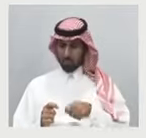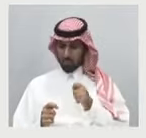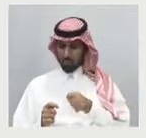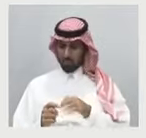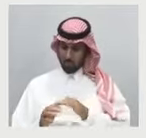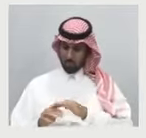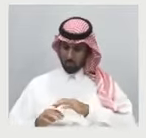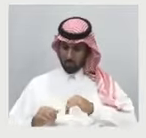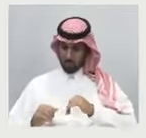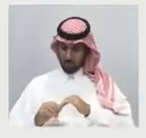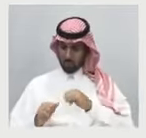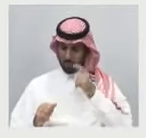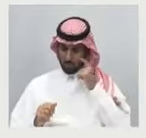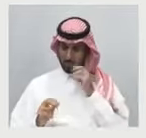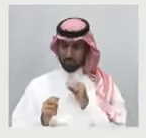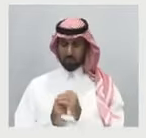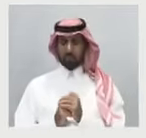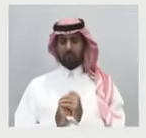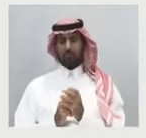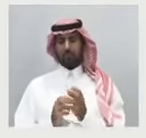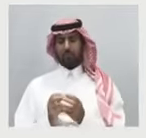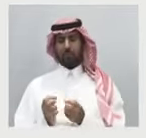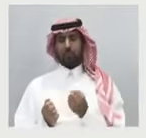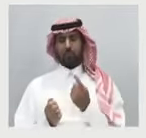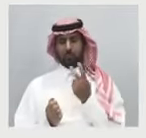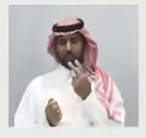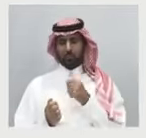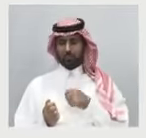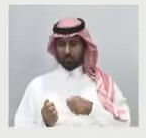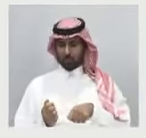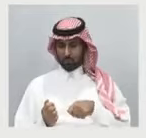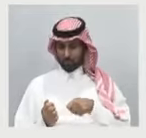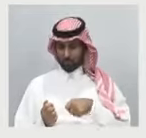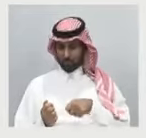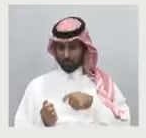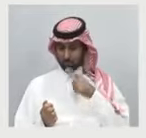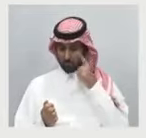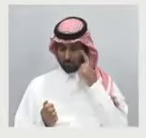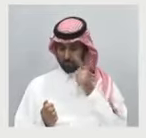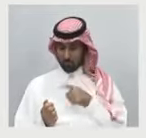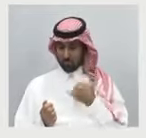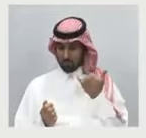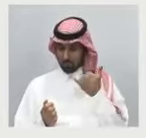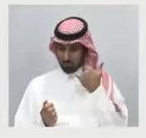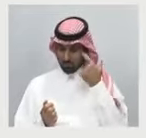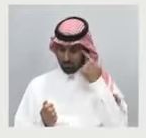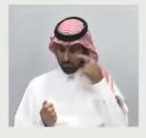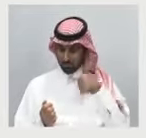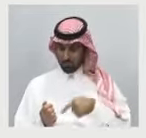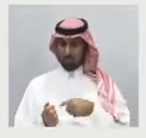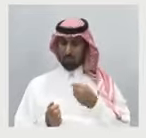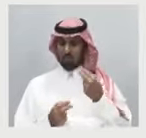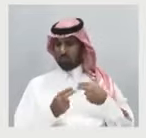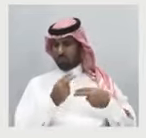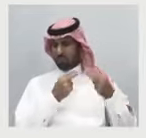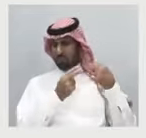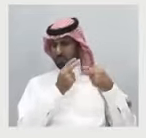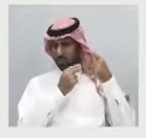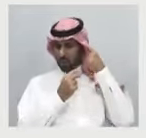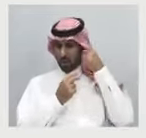break the ruins. And you should be interested in history because these